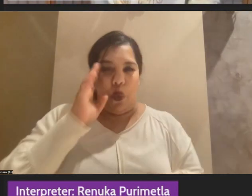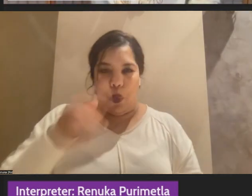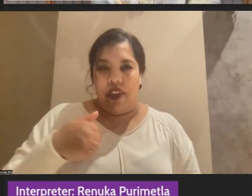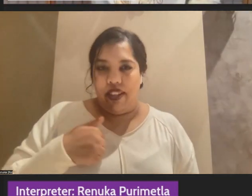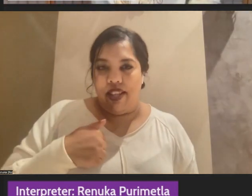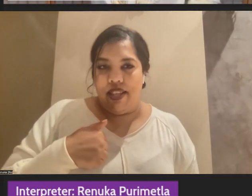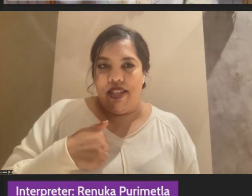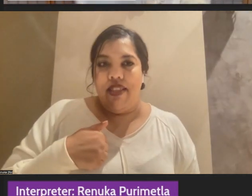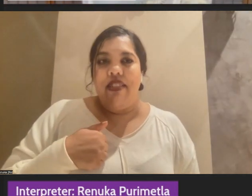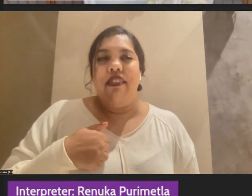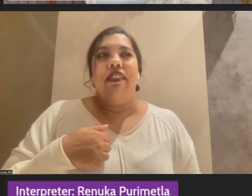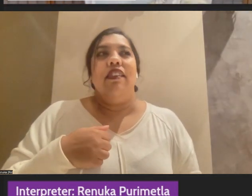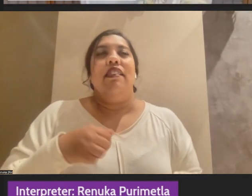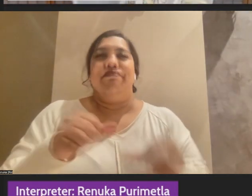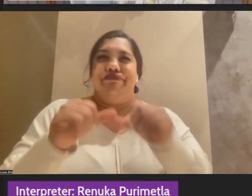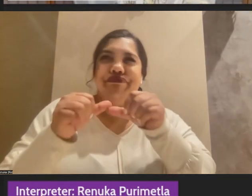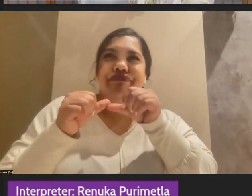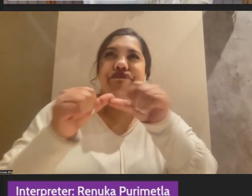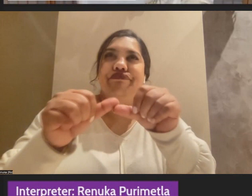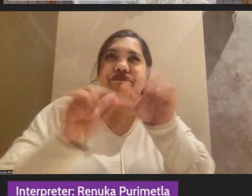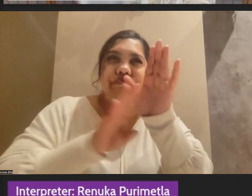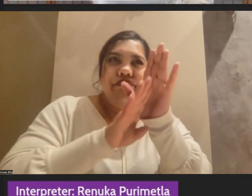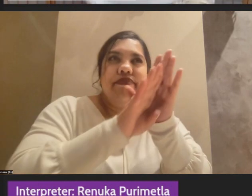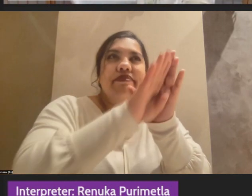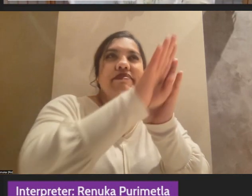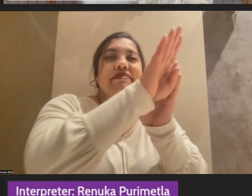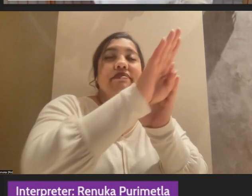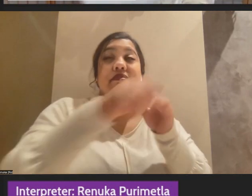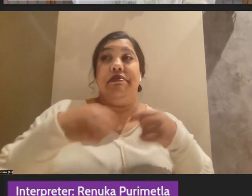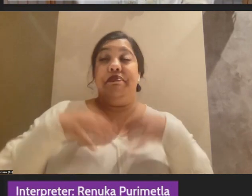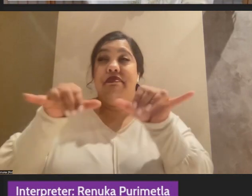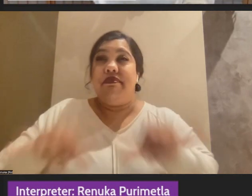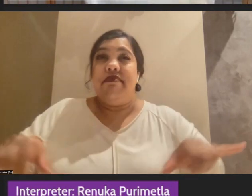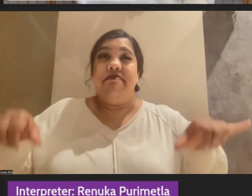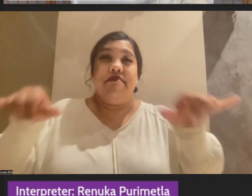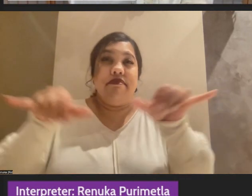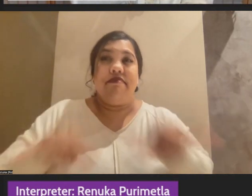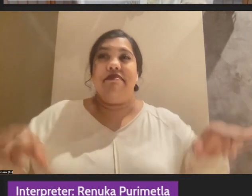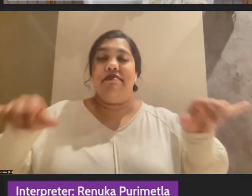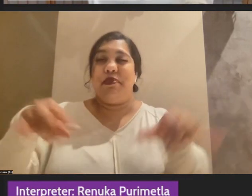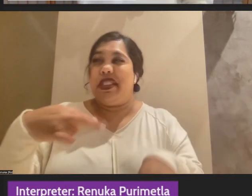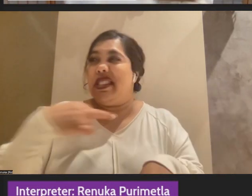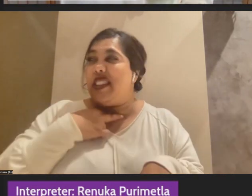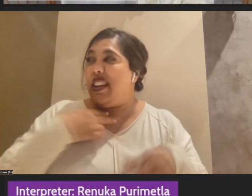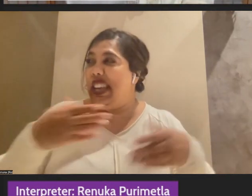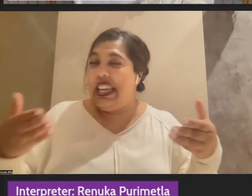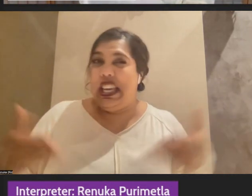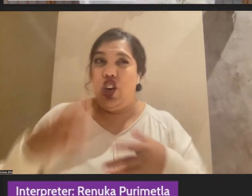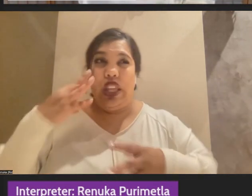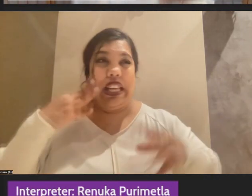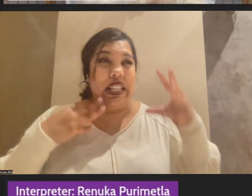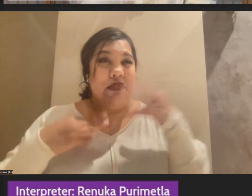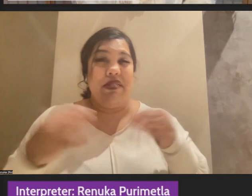expanding. I am not going to stay stuck in this experience over